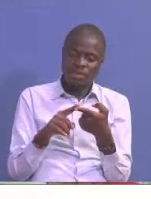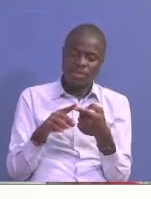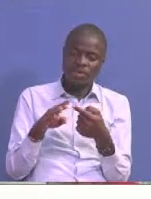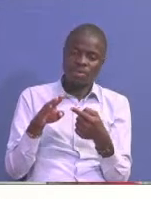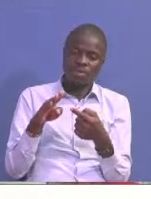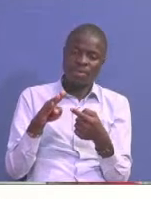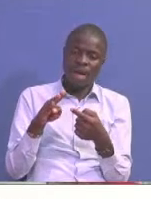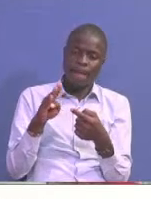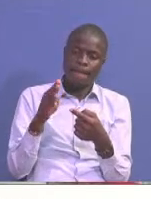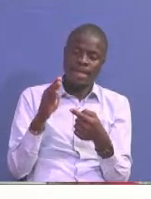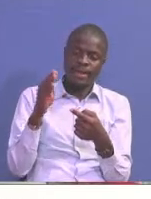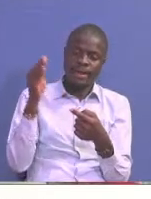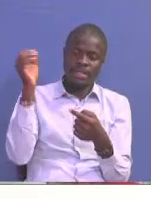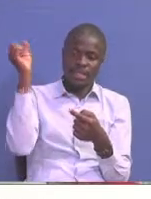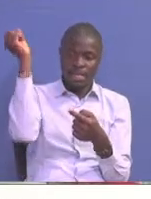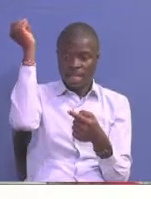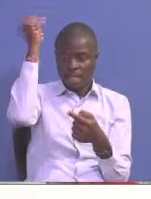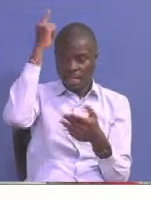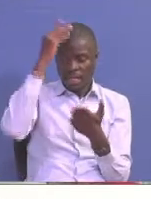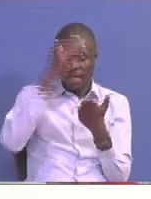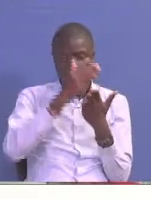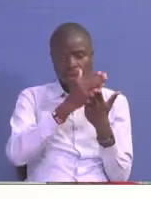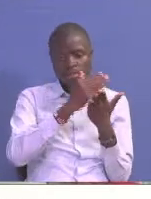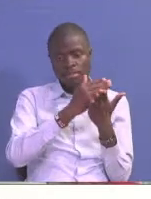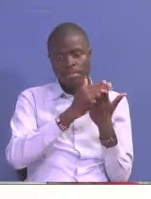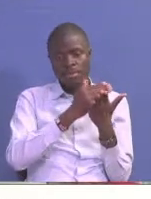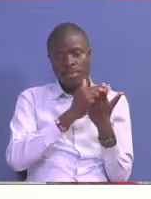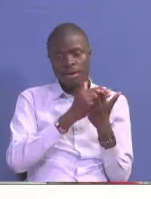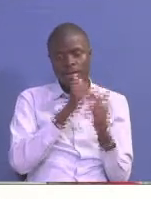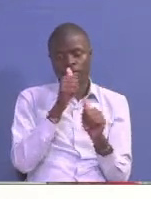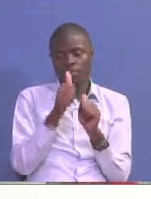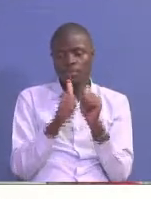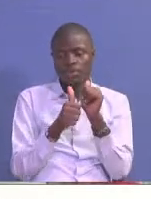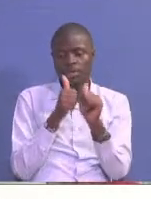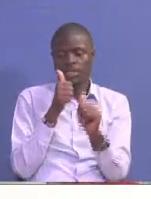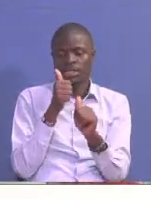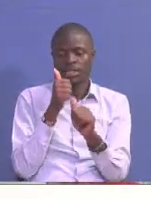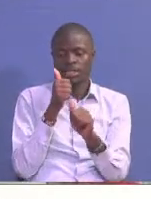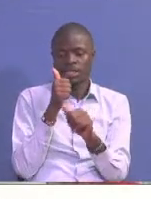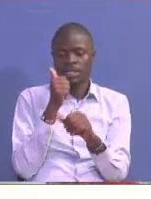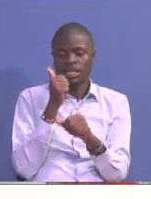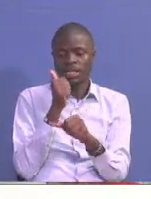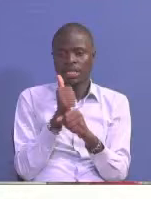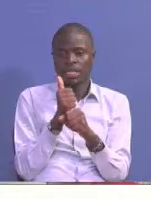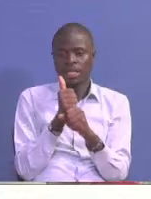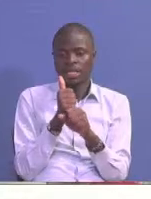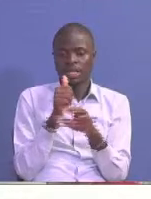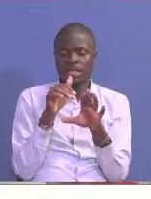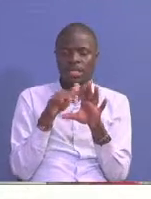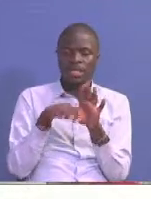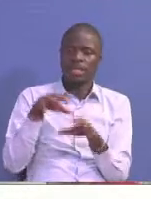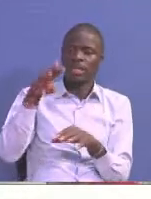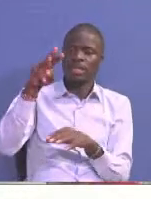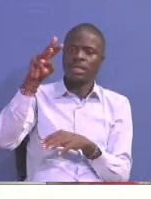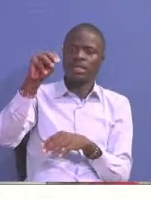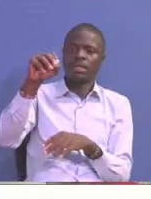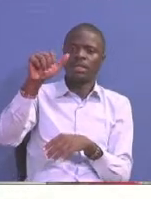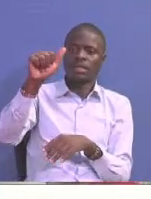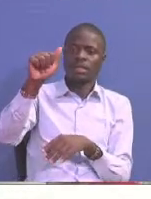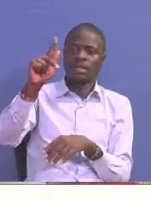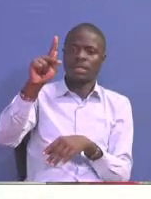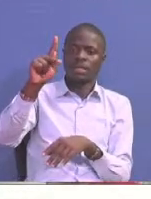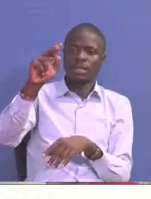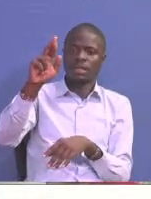degree program, which was being undertaken in Makerere